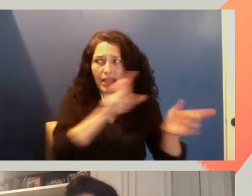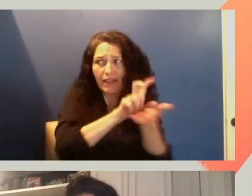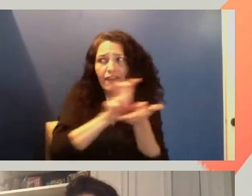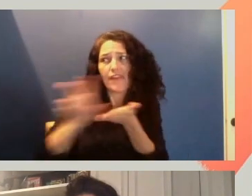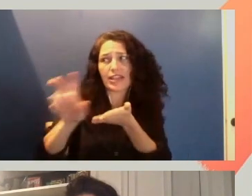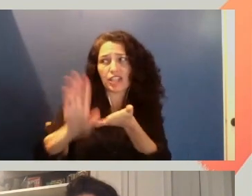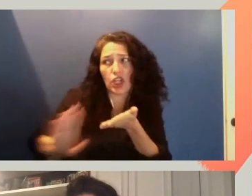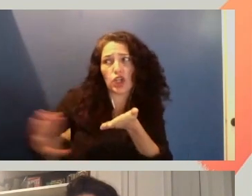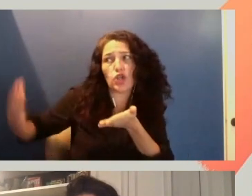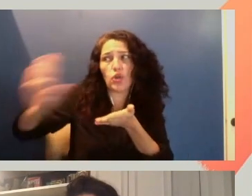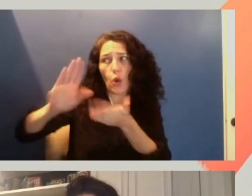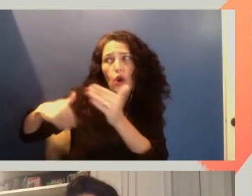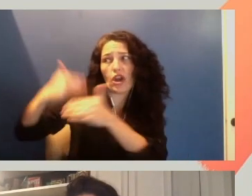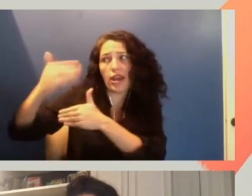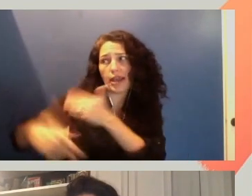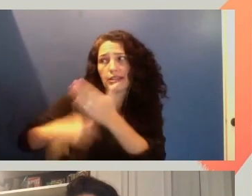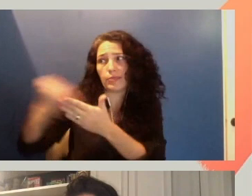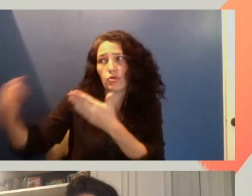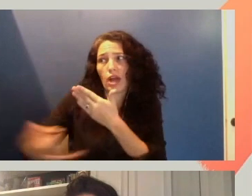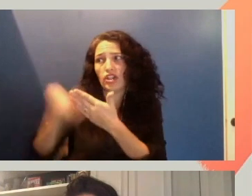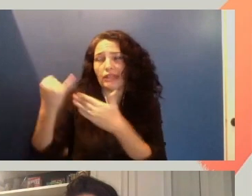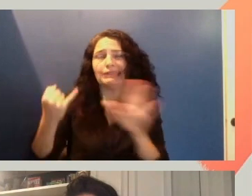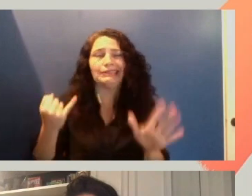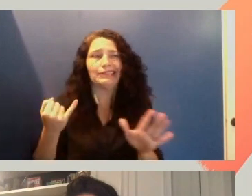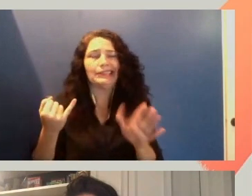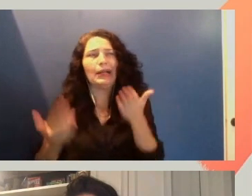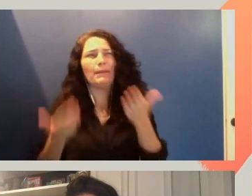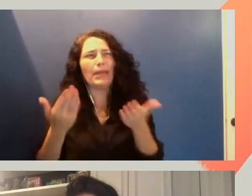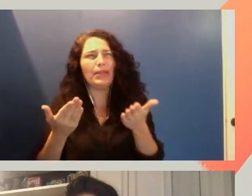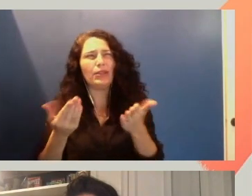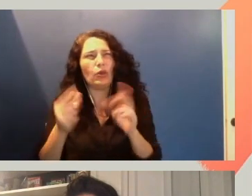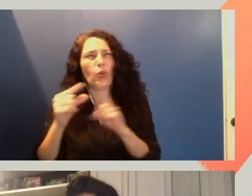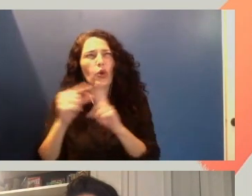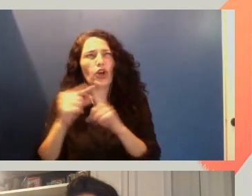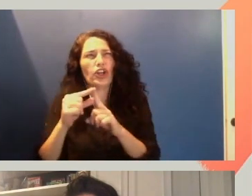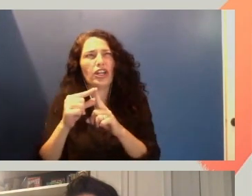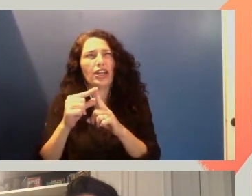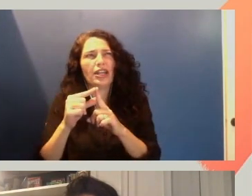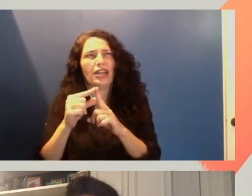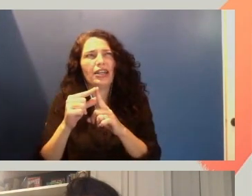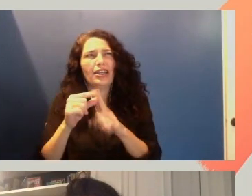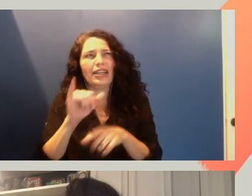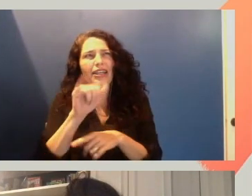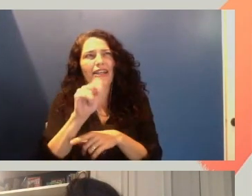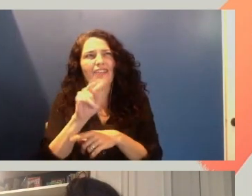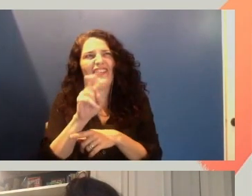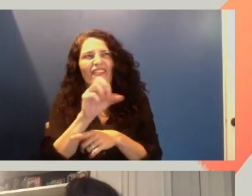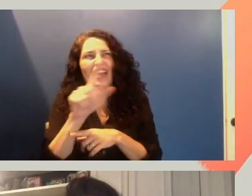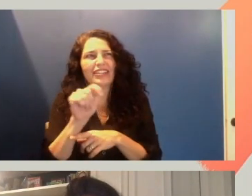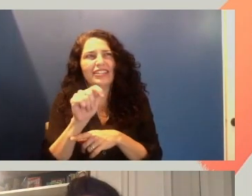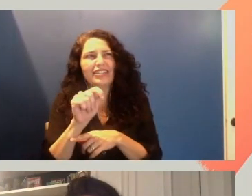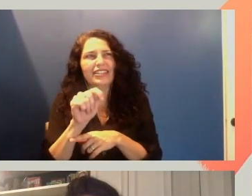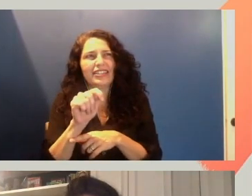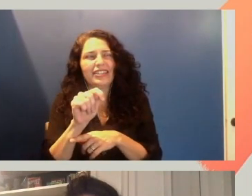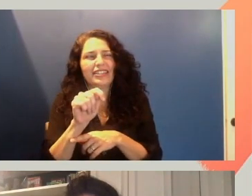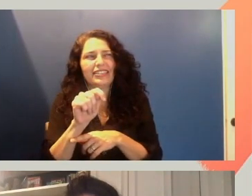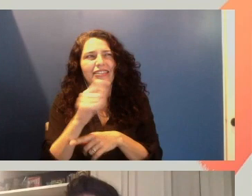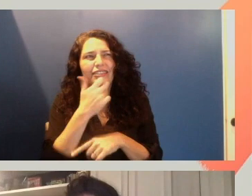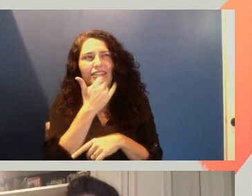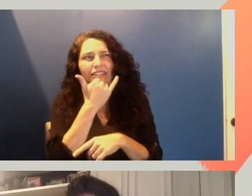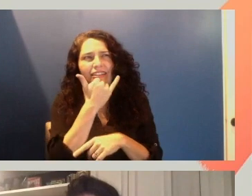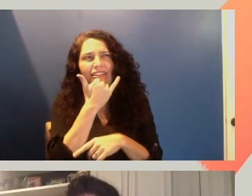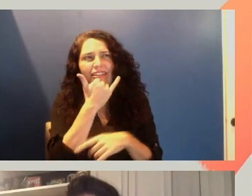I shouldn't probably use the word invest, since given how we've been using the word investment in this conversation. I hate those terms that are descended